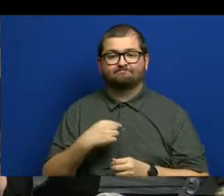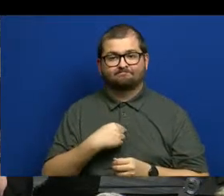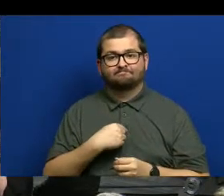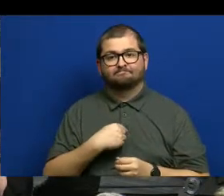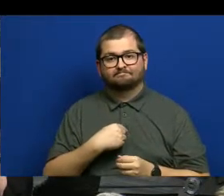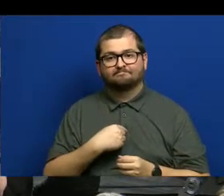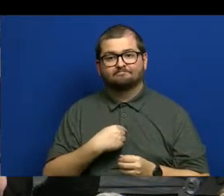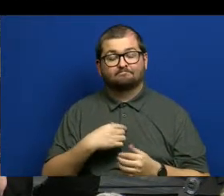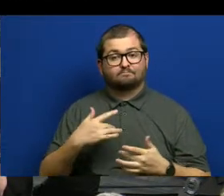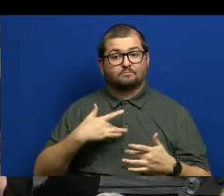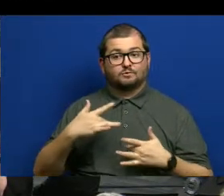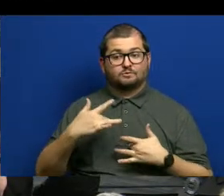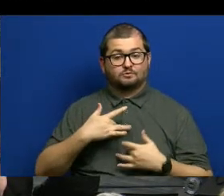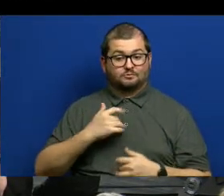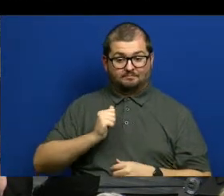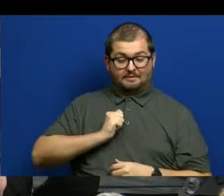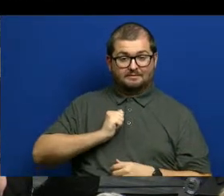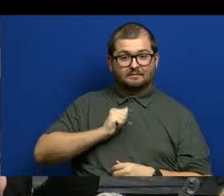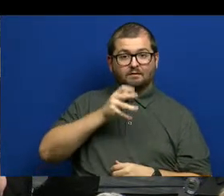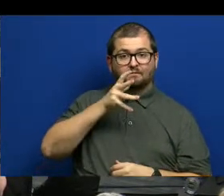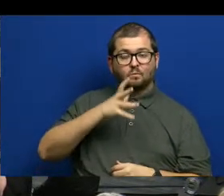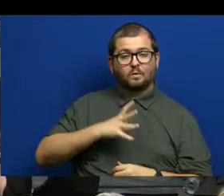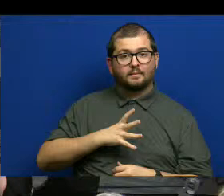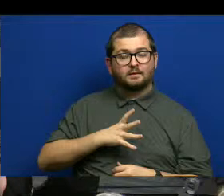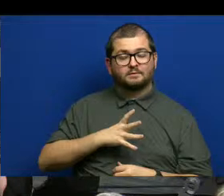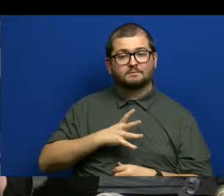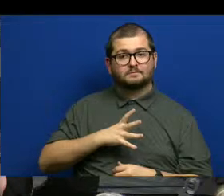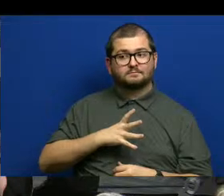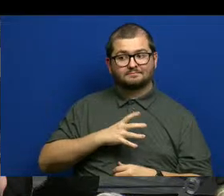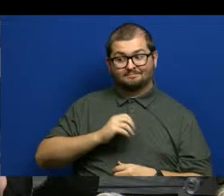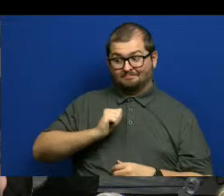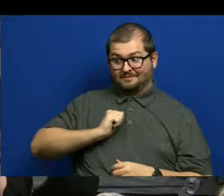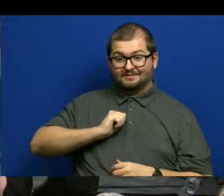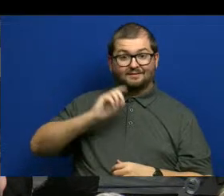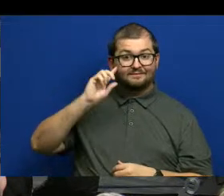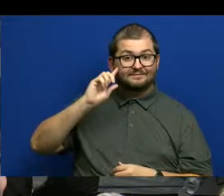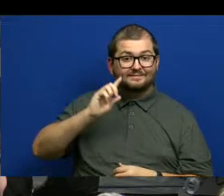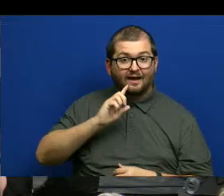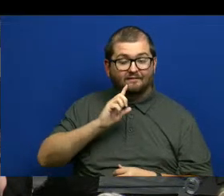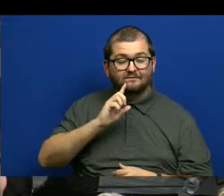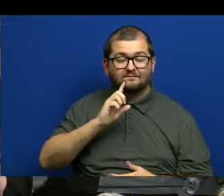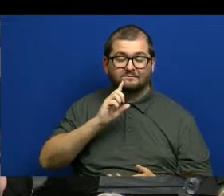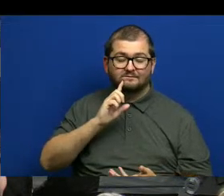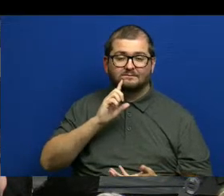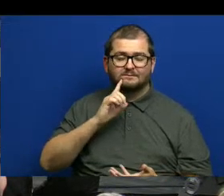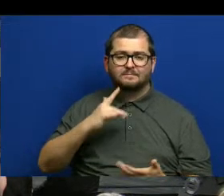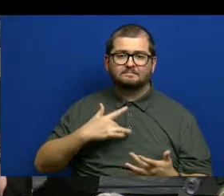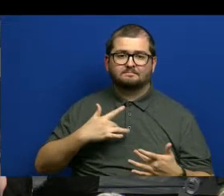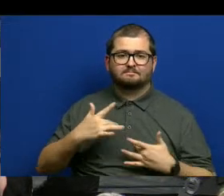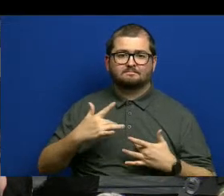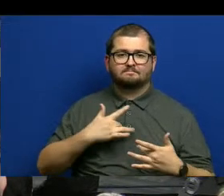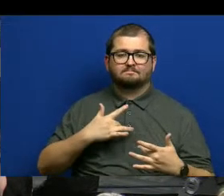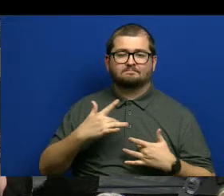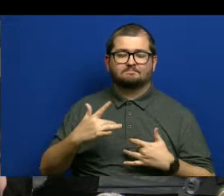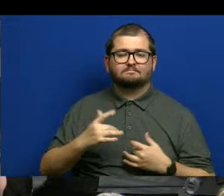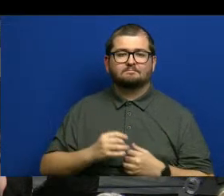concerned as a woman myself, as a deaf person myself.